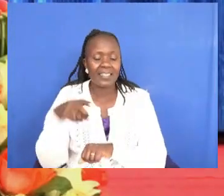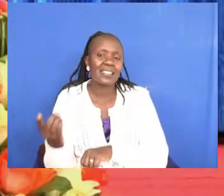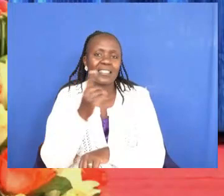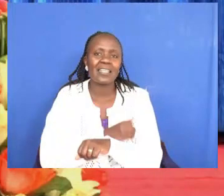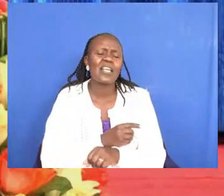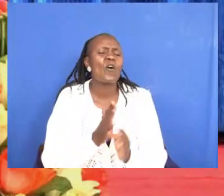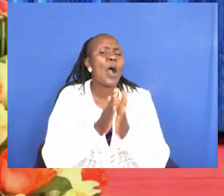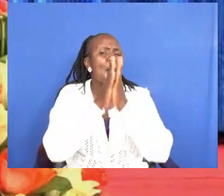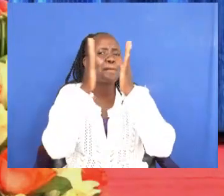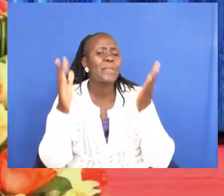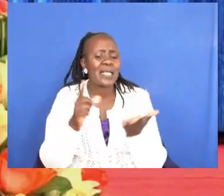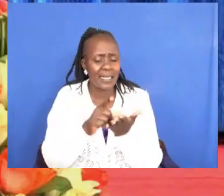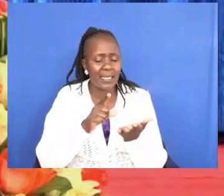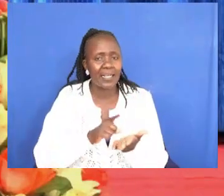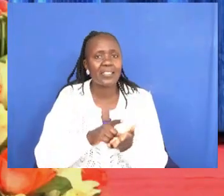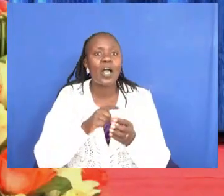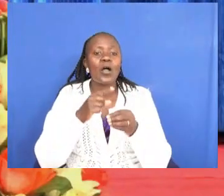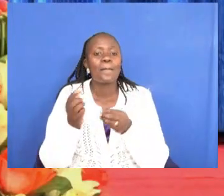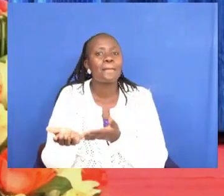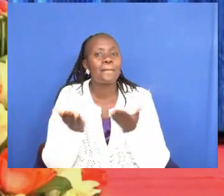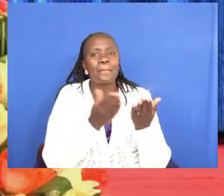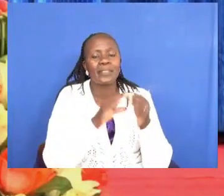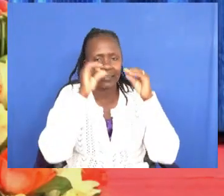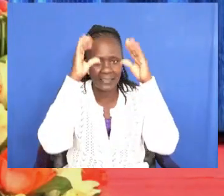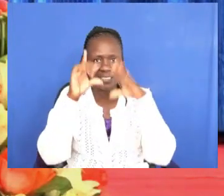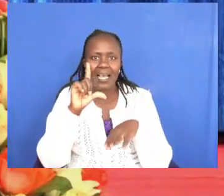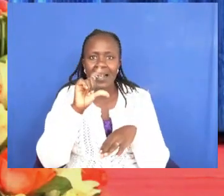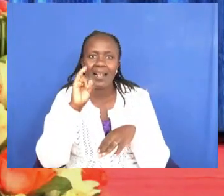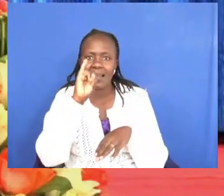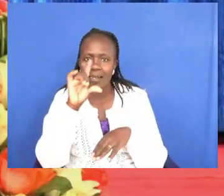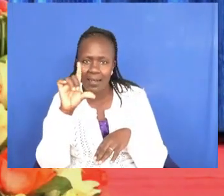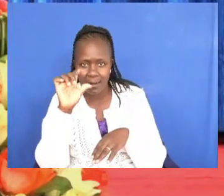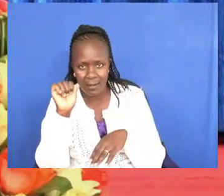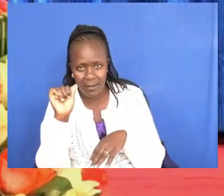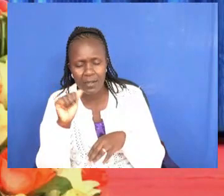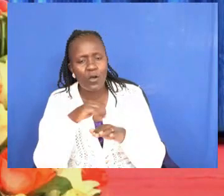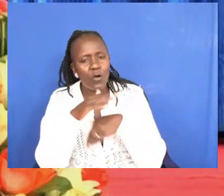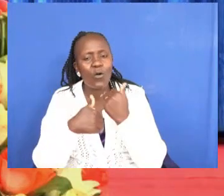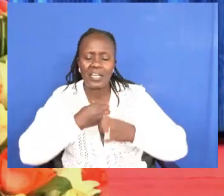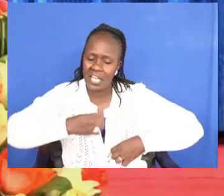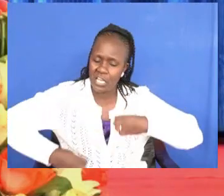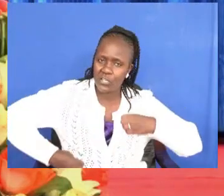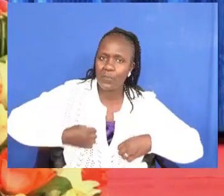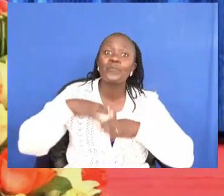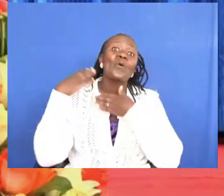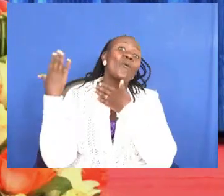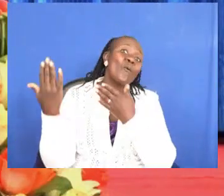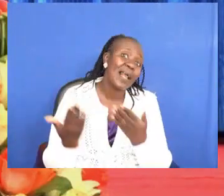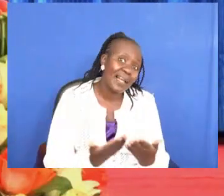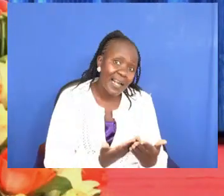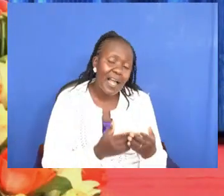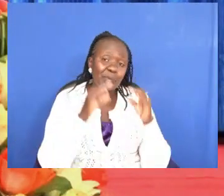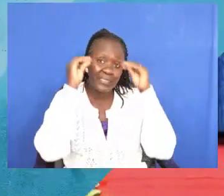great lesson, a lesson being brought to us by Teacher Nelly, and I hope you are all going to enjoy.